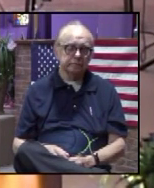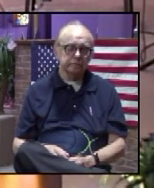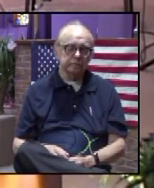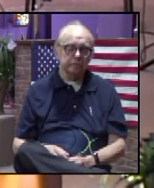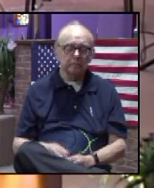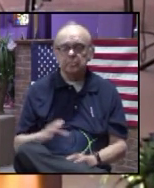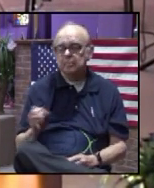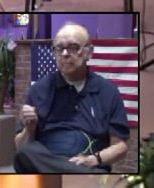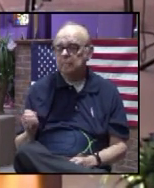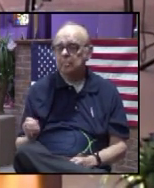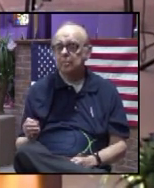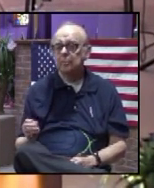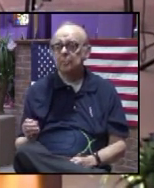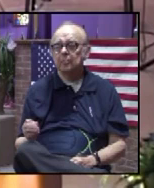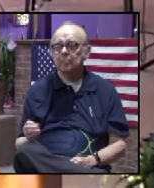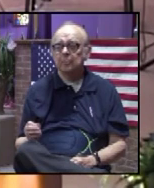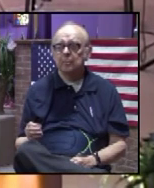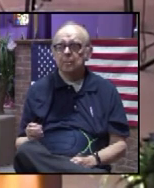And